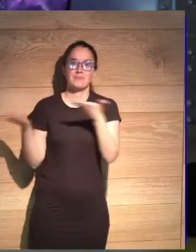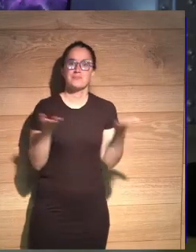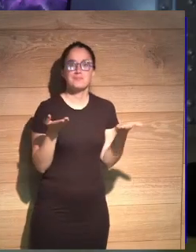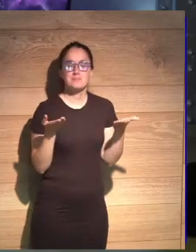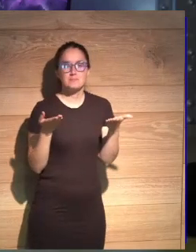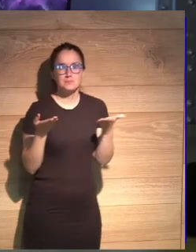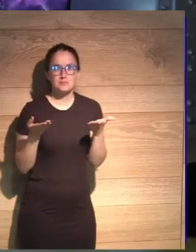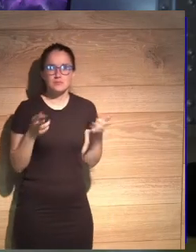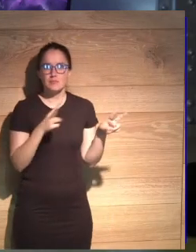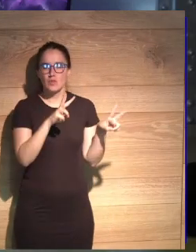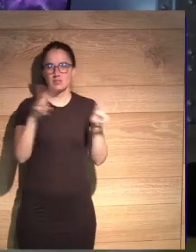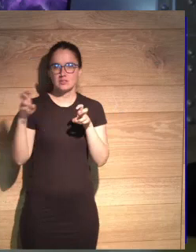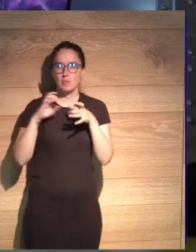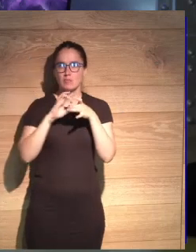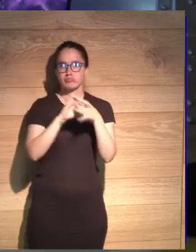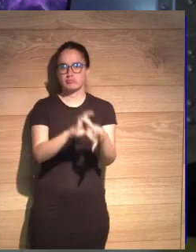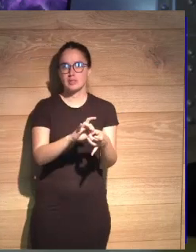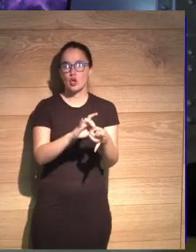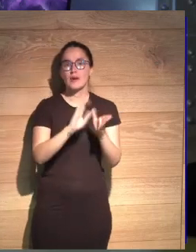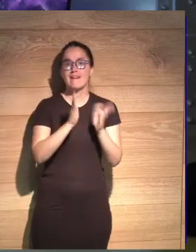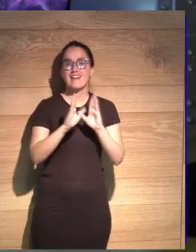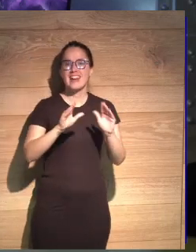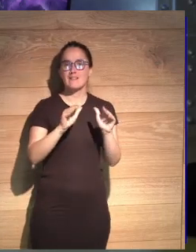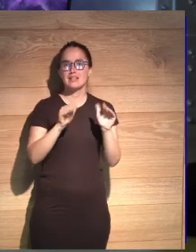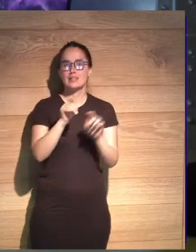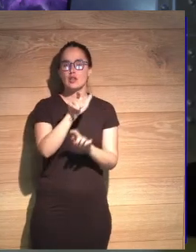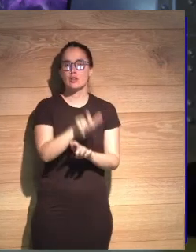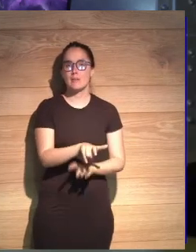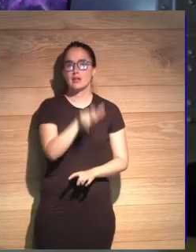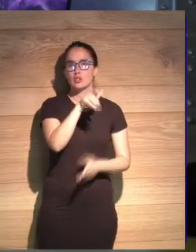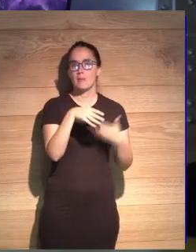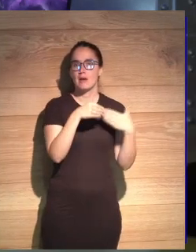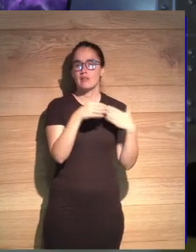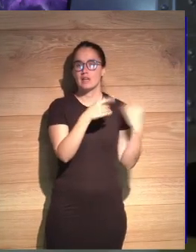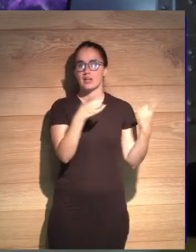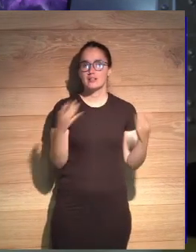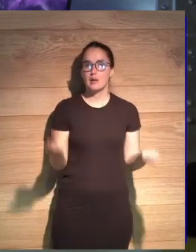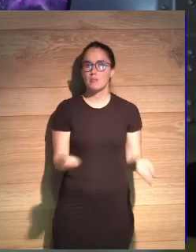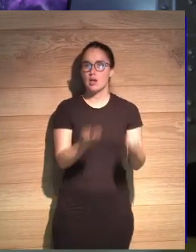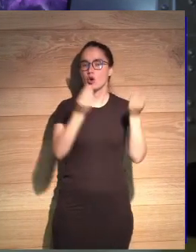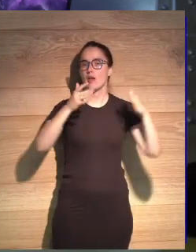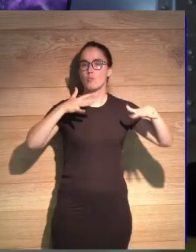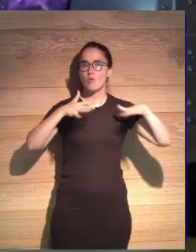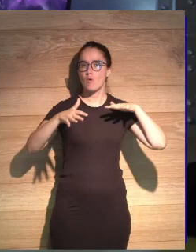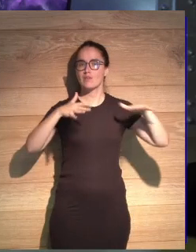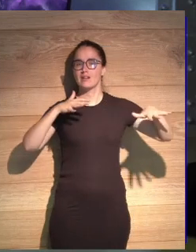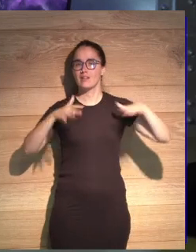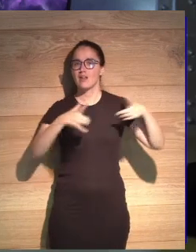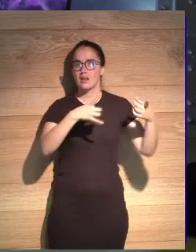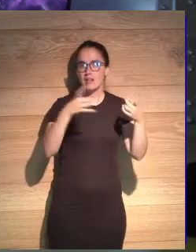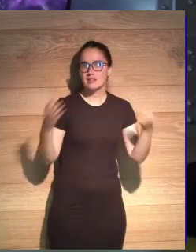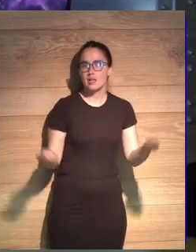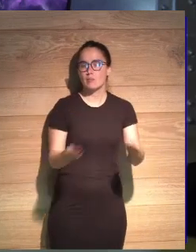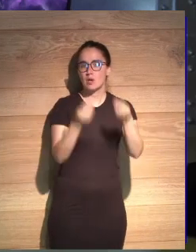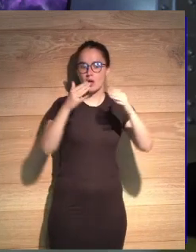by our next presenter. And this is in issues that's related with the recovery of patients